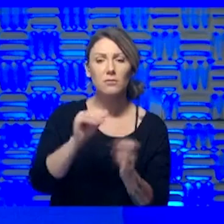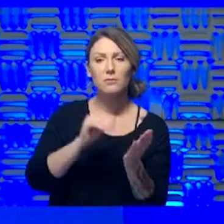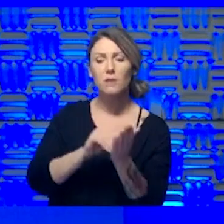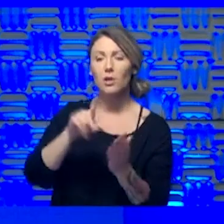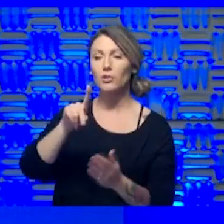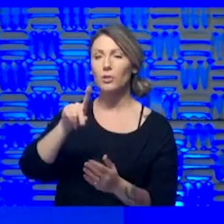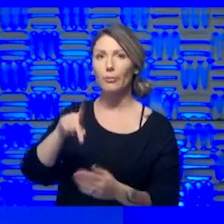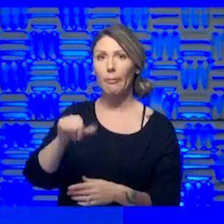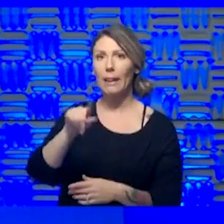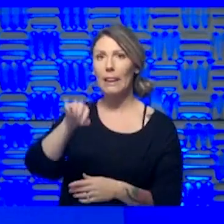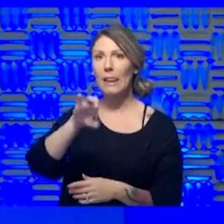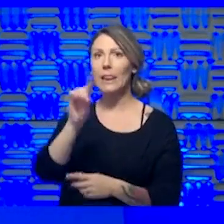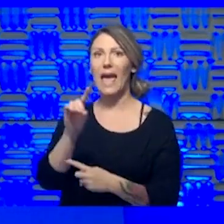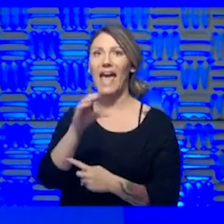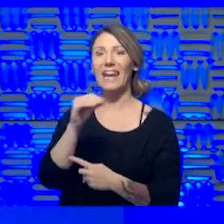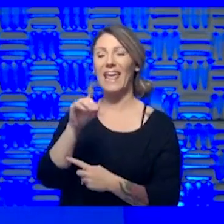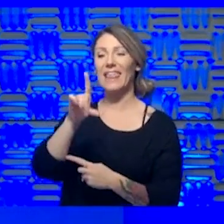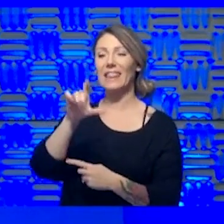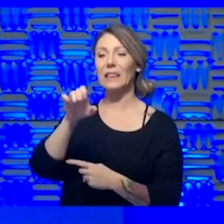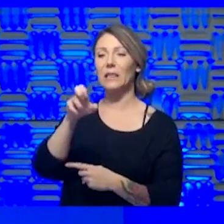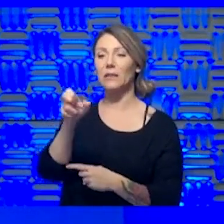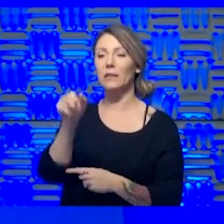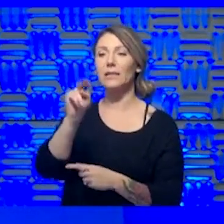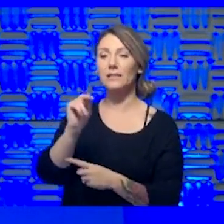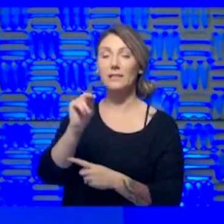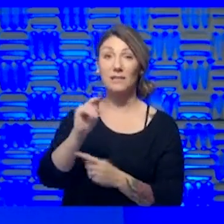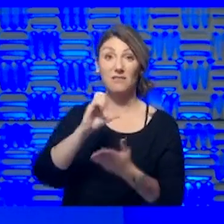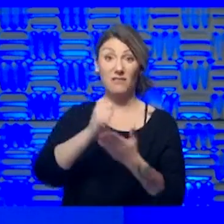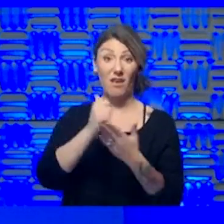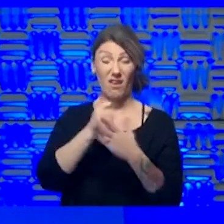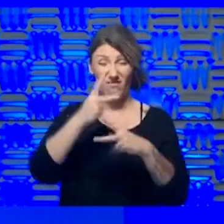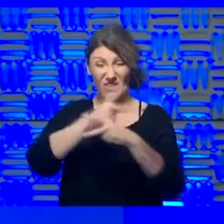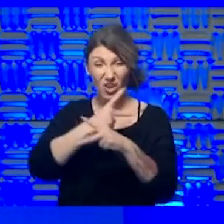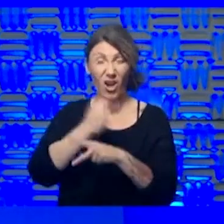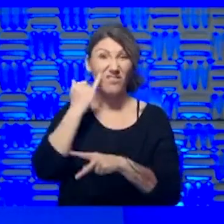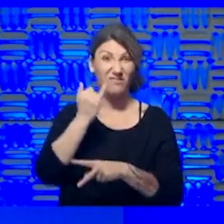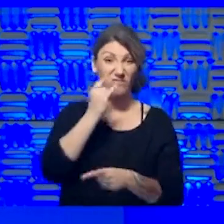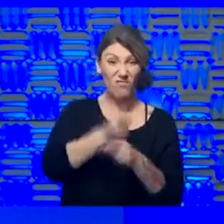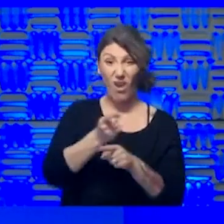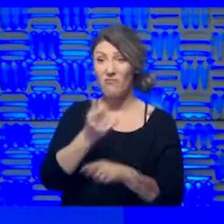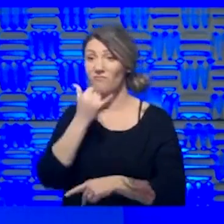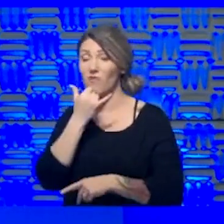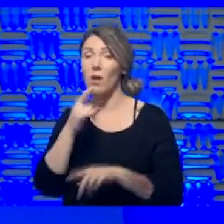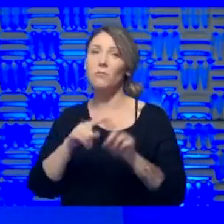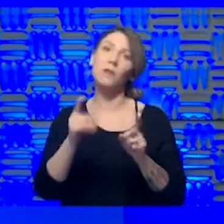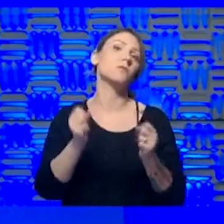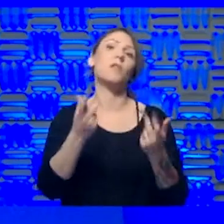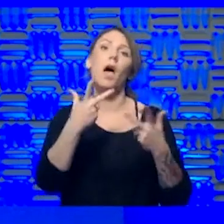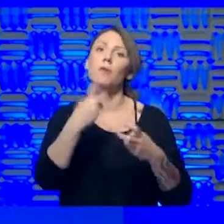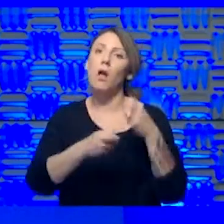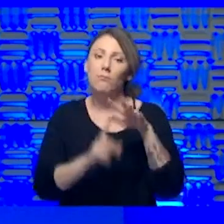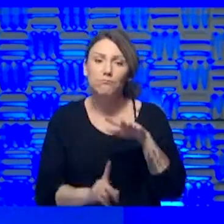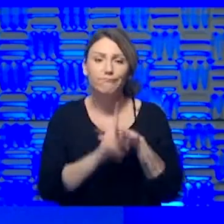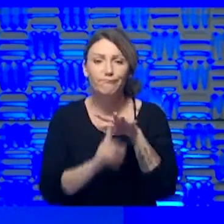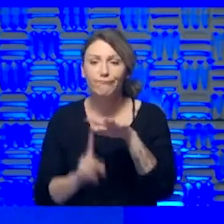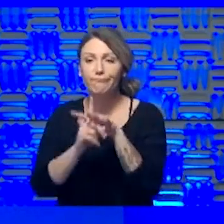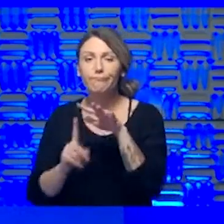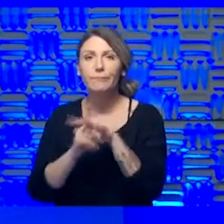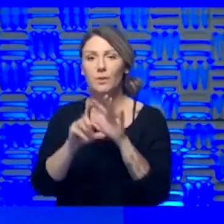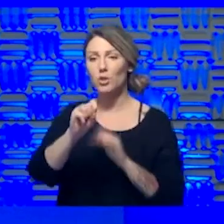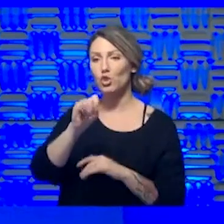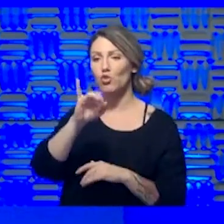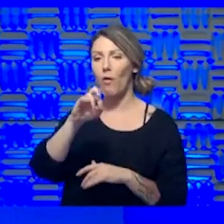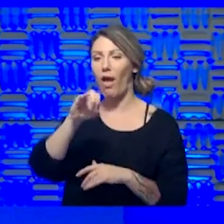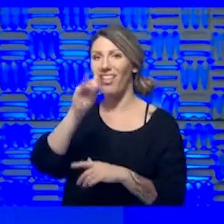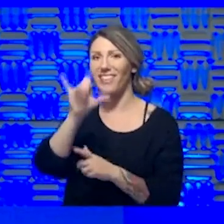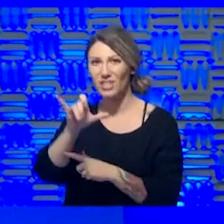Leisman in our lab to help delineate this for us. But there's a lot of problems with these antibody tests right now, with serology tests. Number